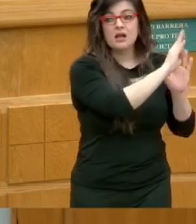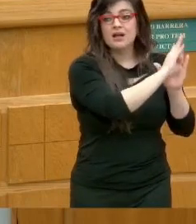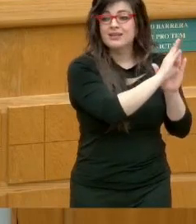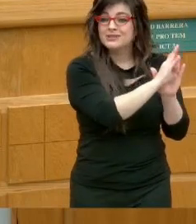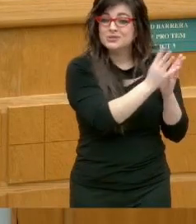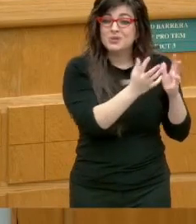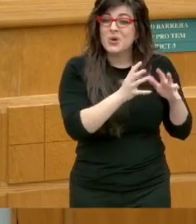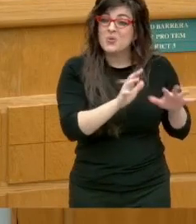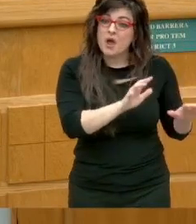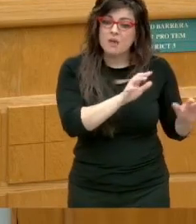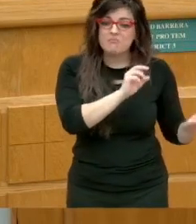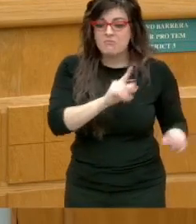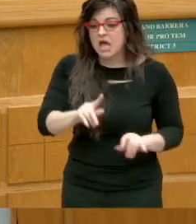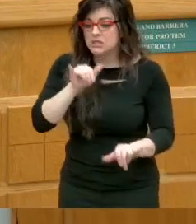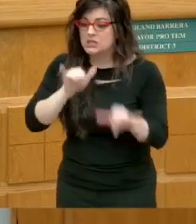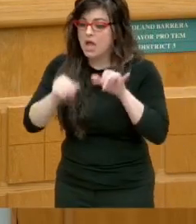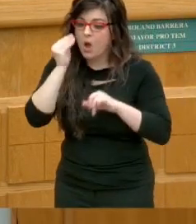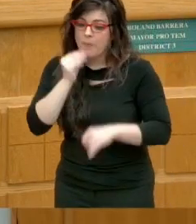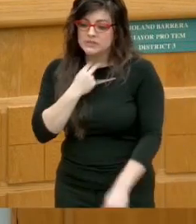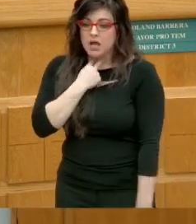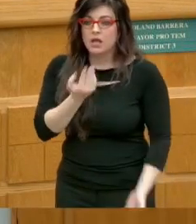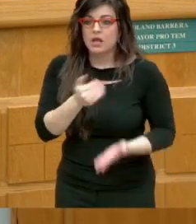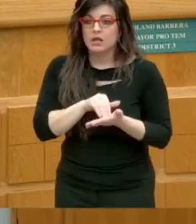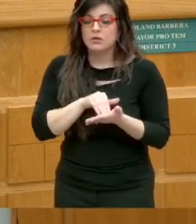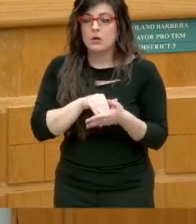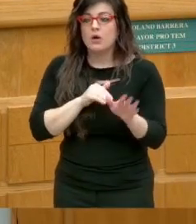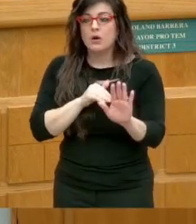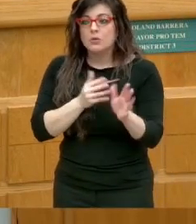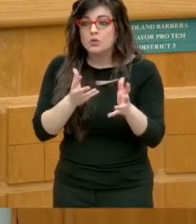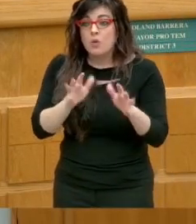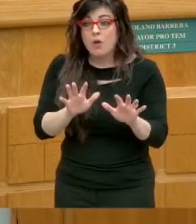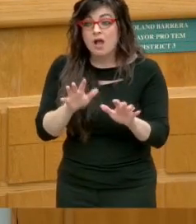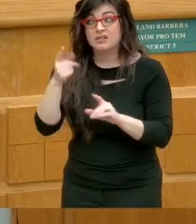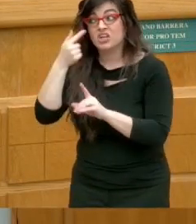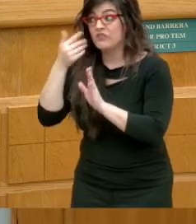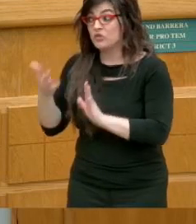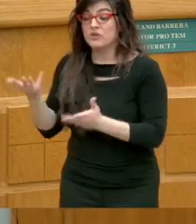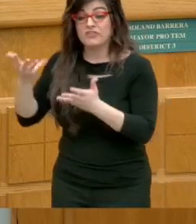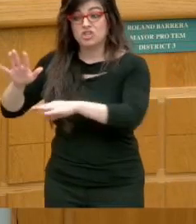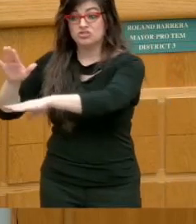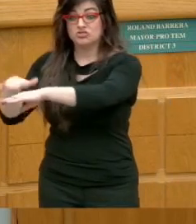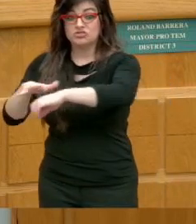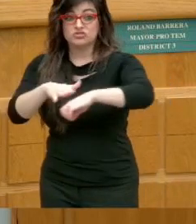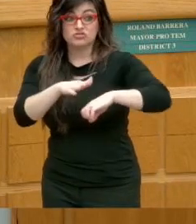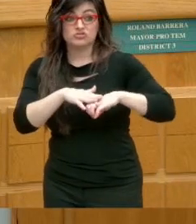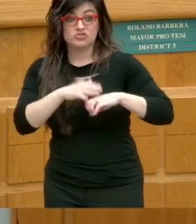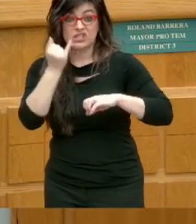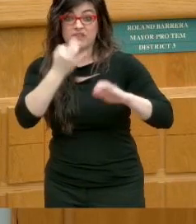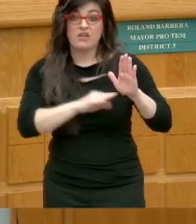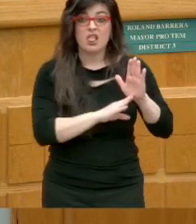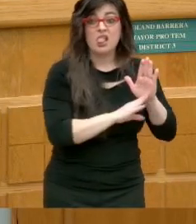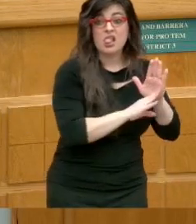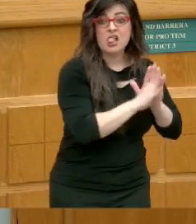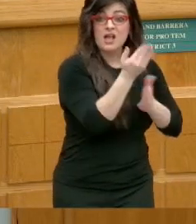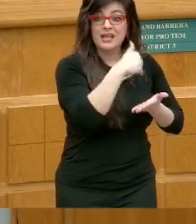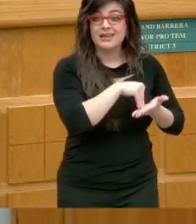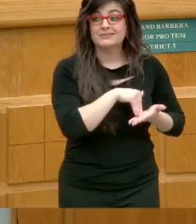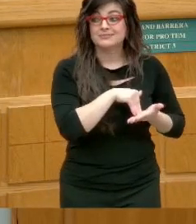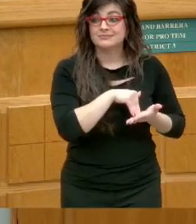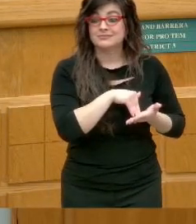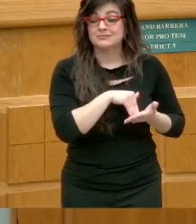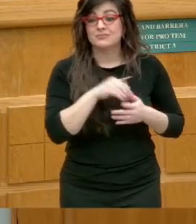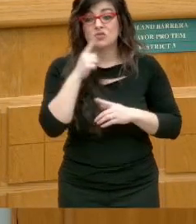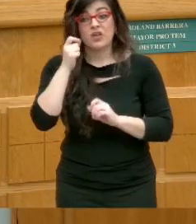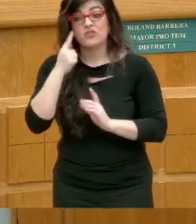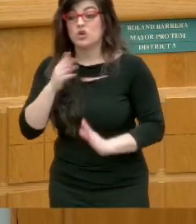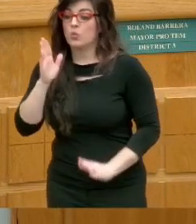rule, because the governor has warned us that if the numbers take a turn for the worst, he will have no hesitation, because of